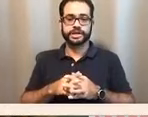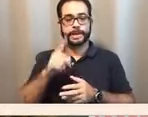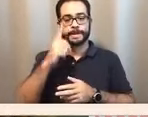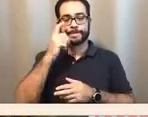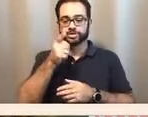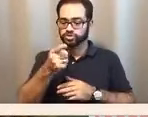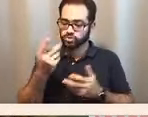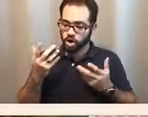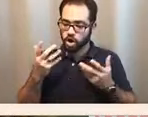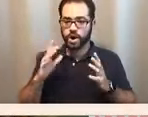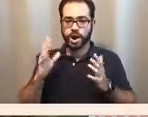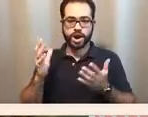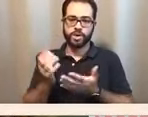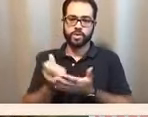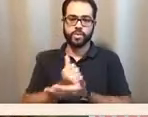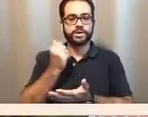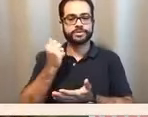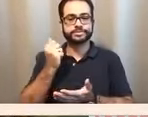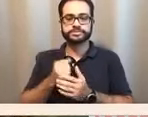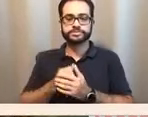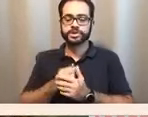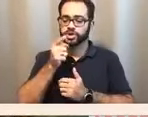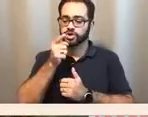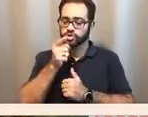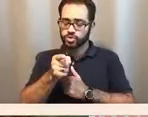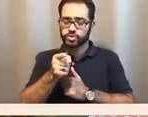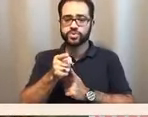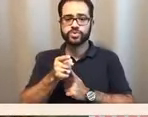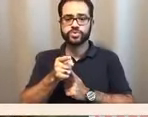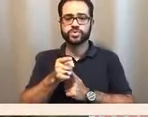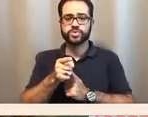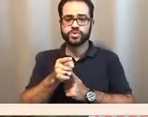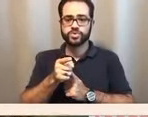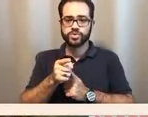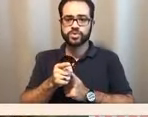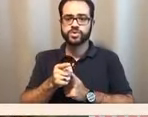won and you are